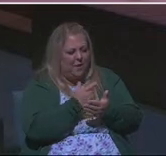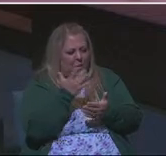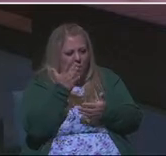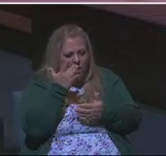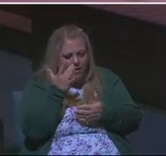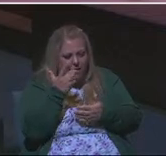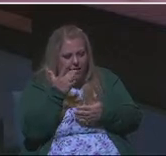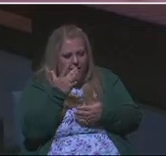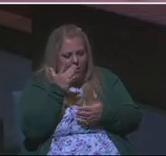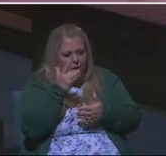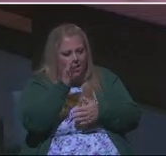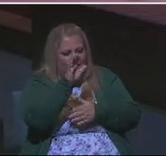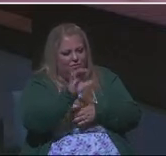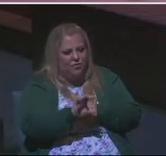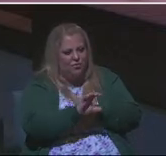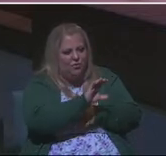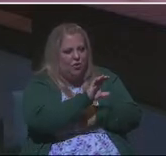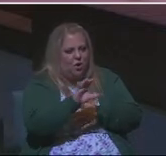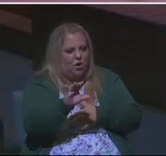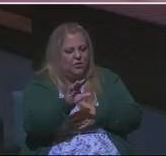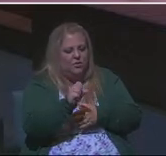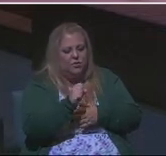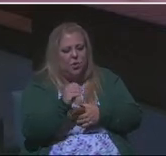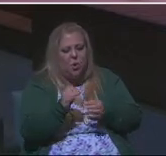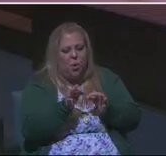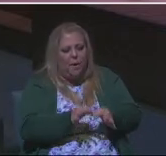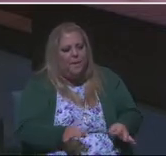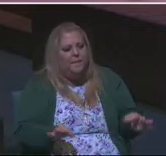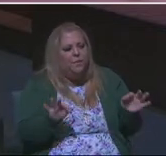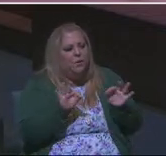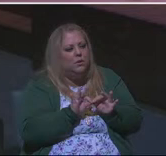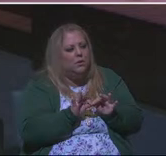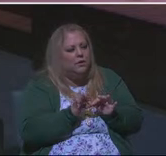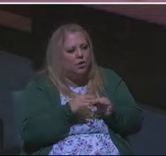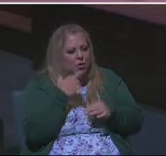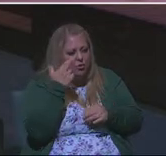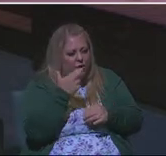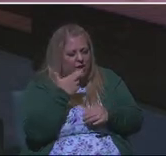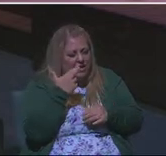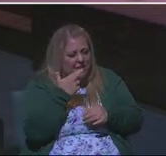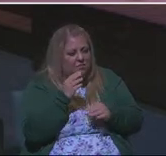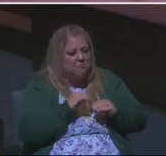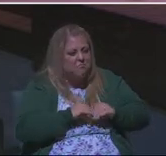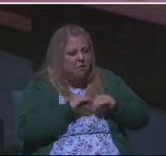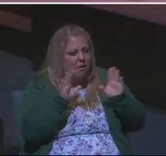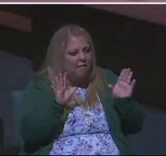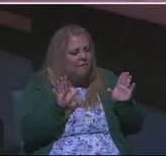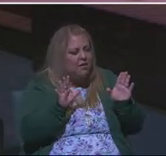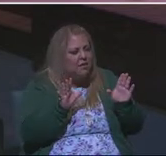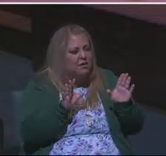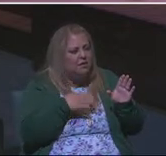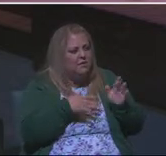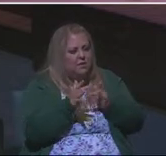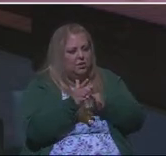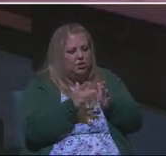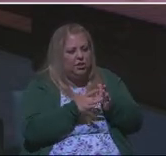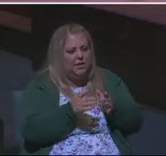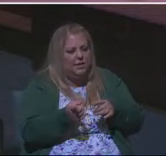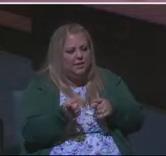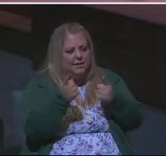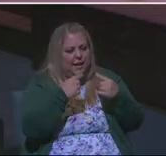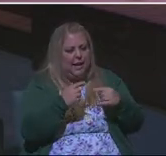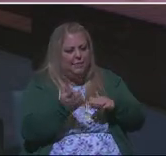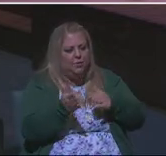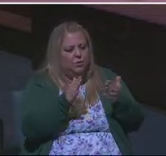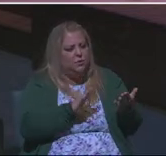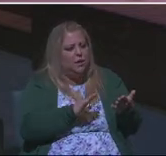is the cross so significant? And the reason for that is very obvious. It's because Jesus came to die.